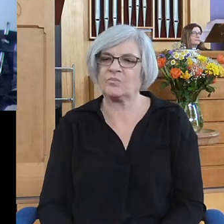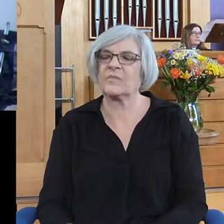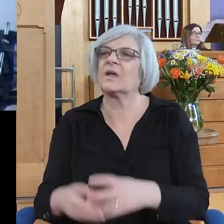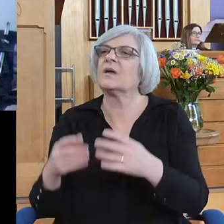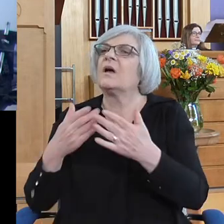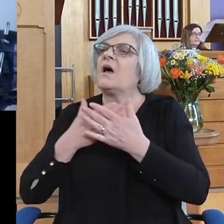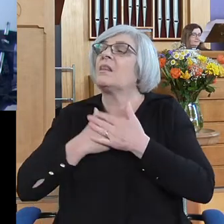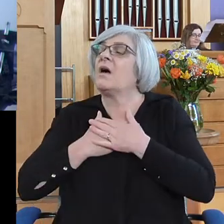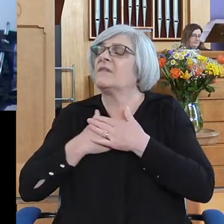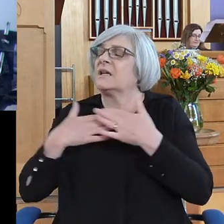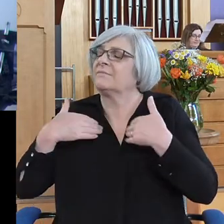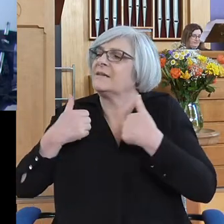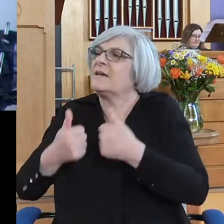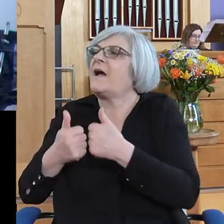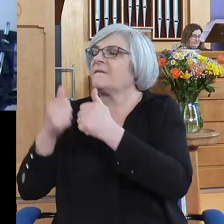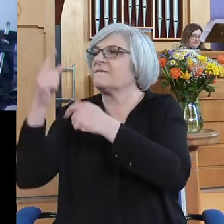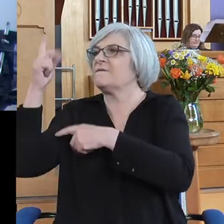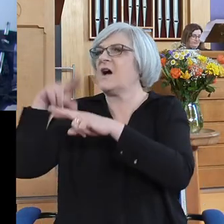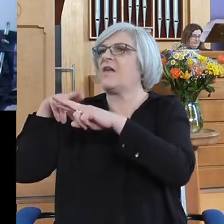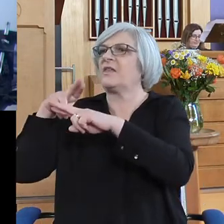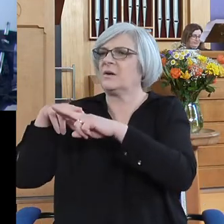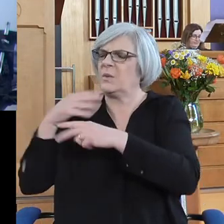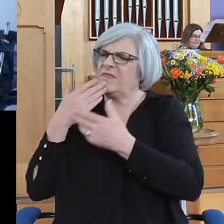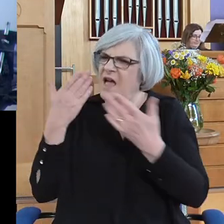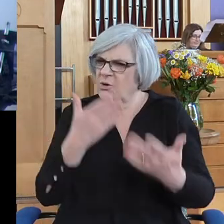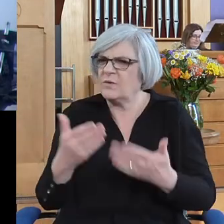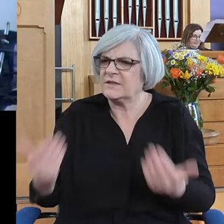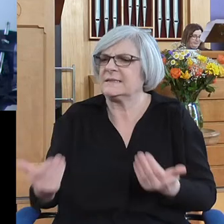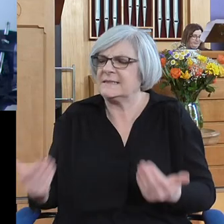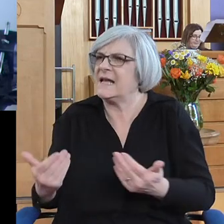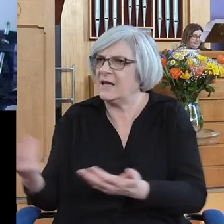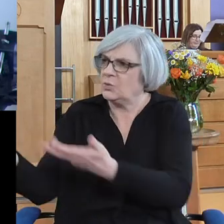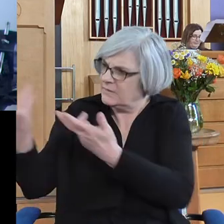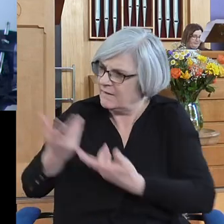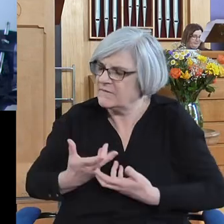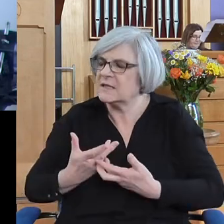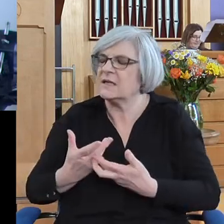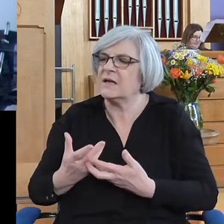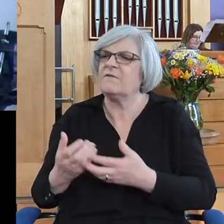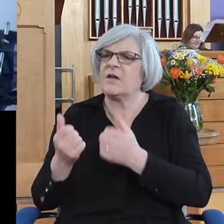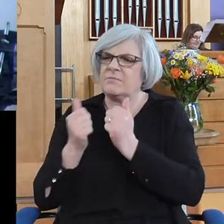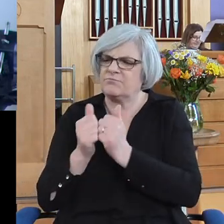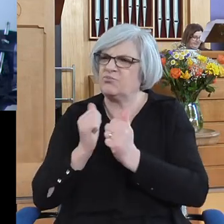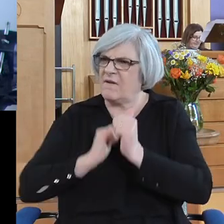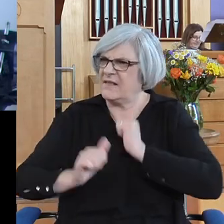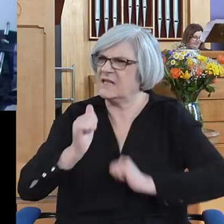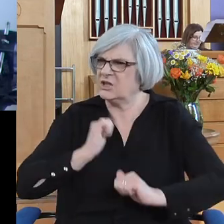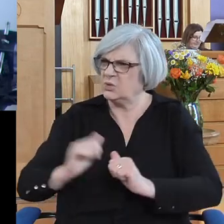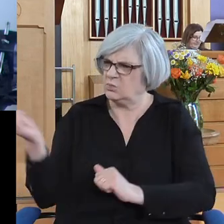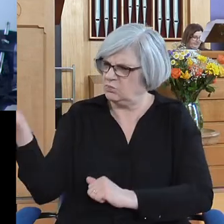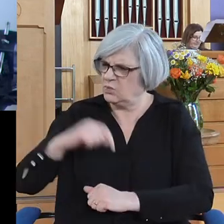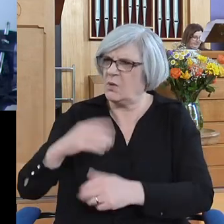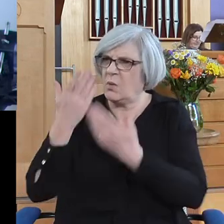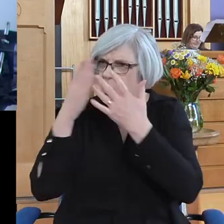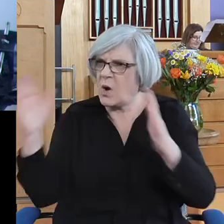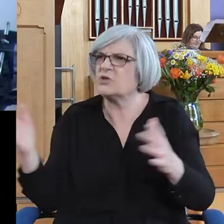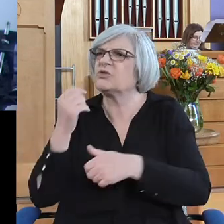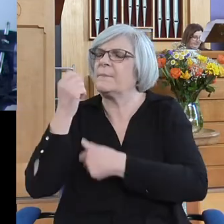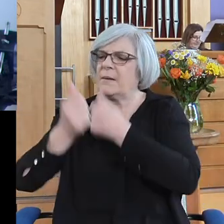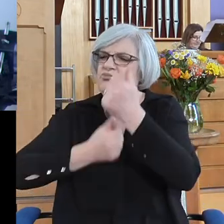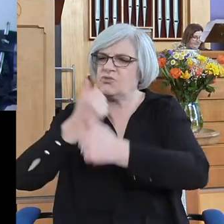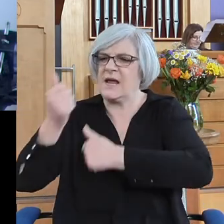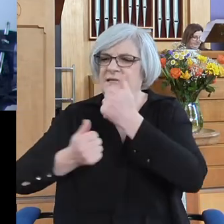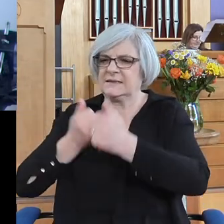Loving Father, we thank you for this day you've given us and for the privilege of being able to come here and worship and praise you and hear your